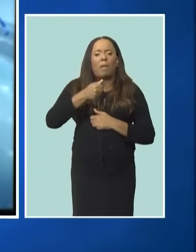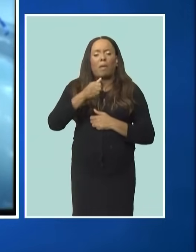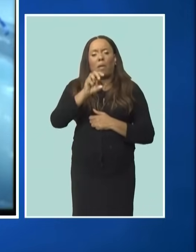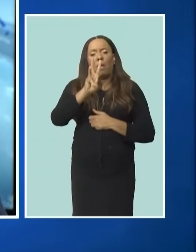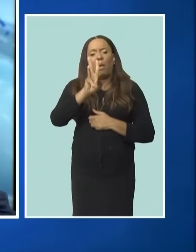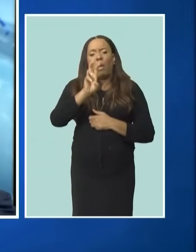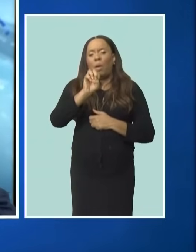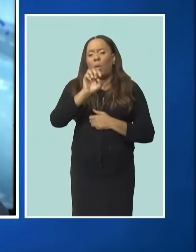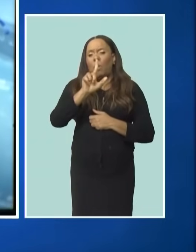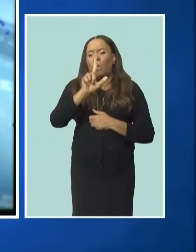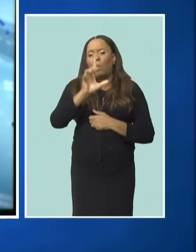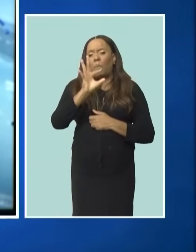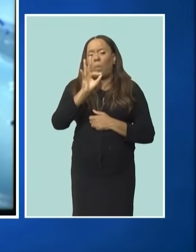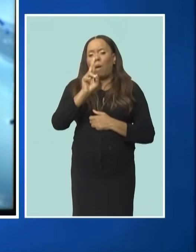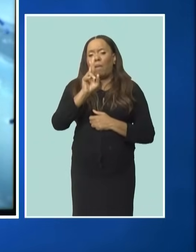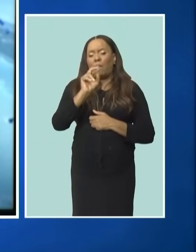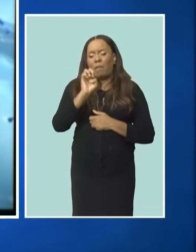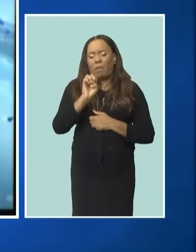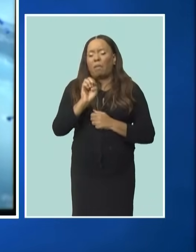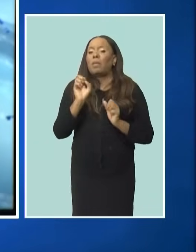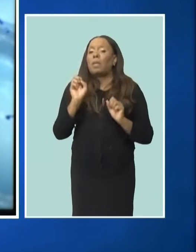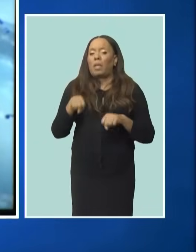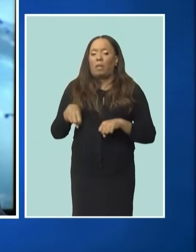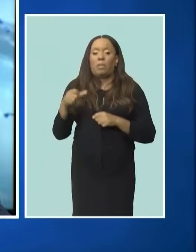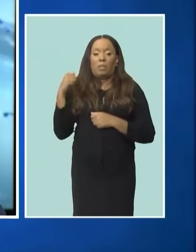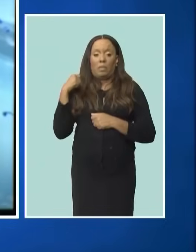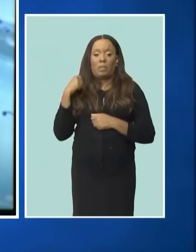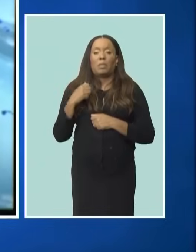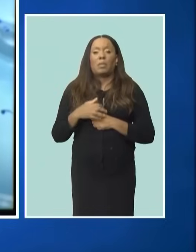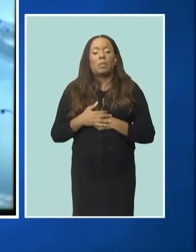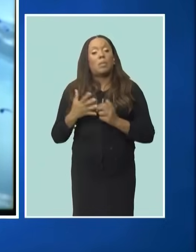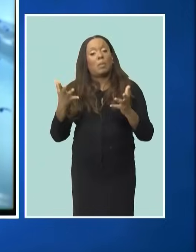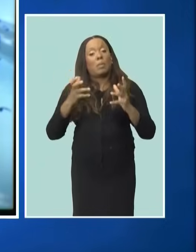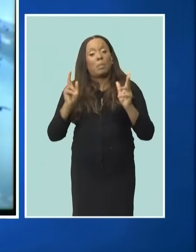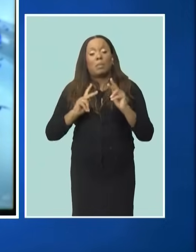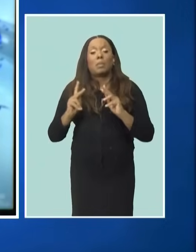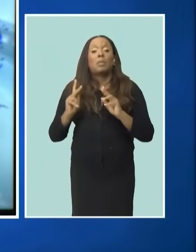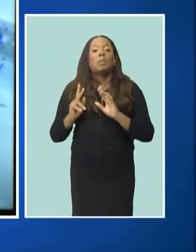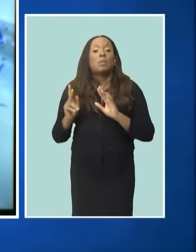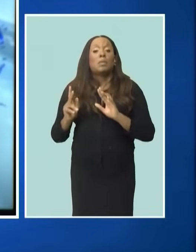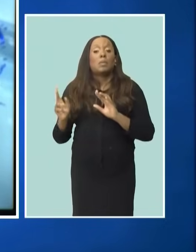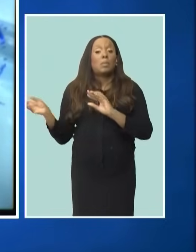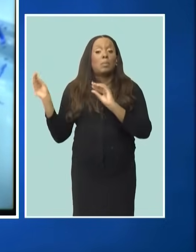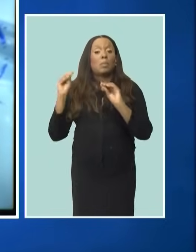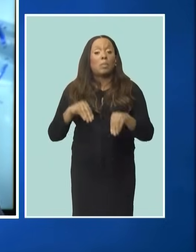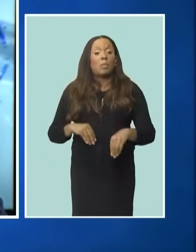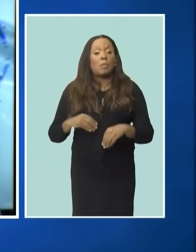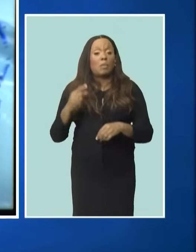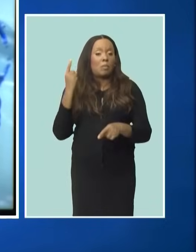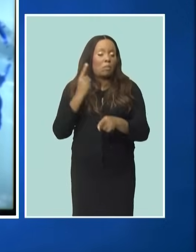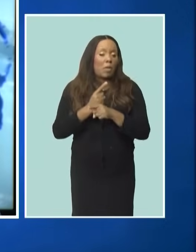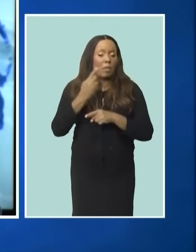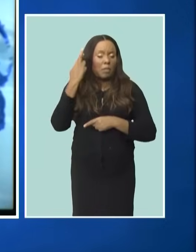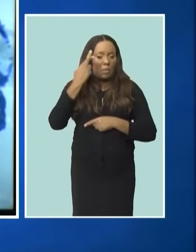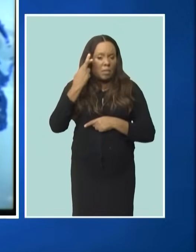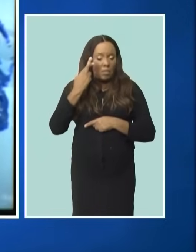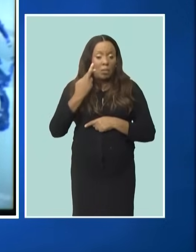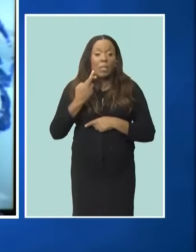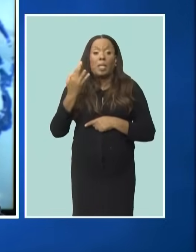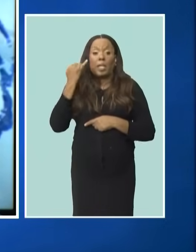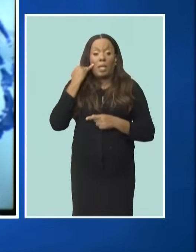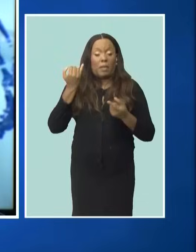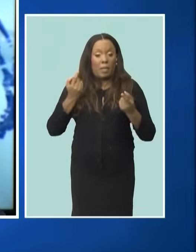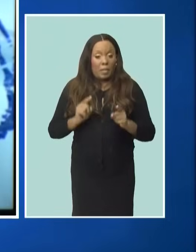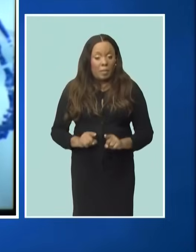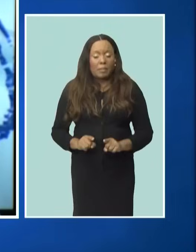wholesome, that people are coming for the right reasons, and they're coming to make a contribution to the society. And if that happens,